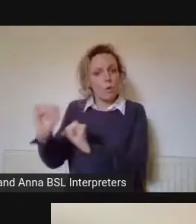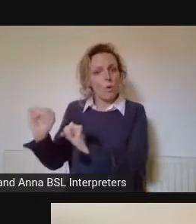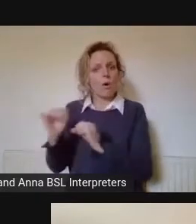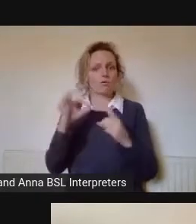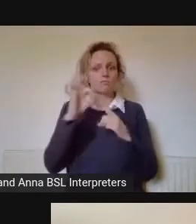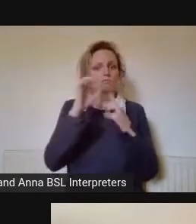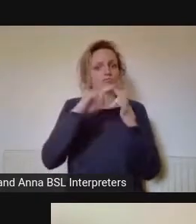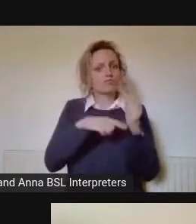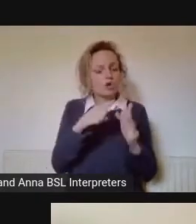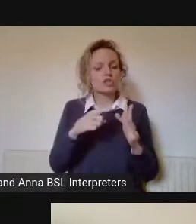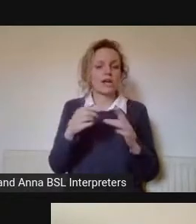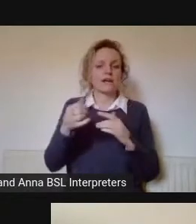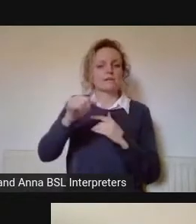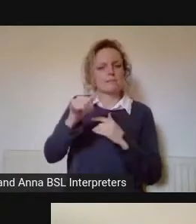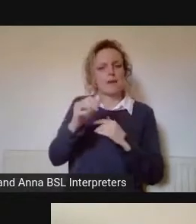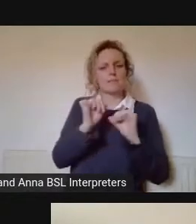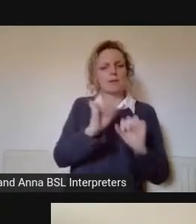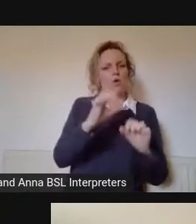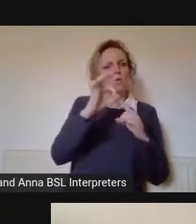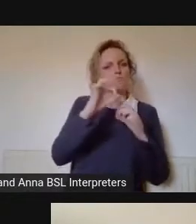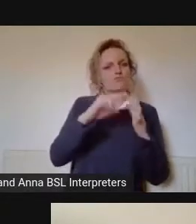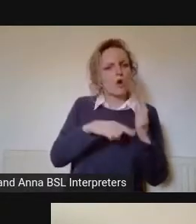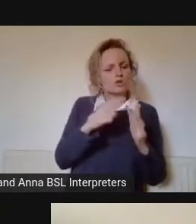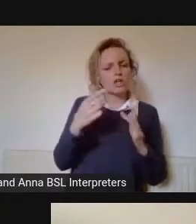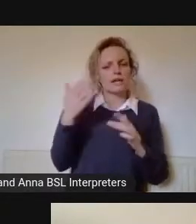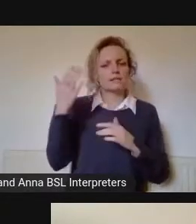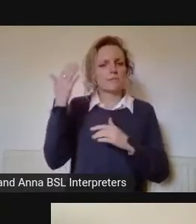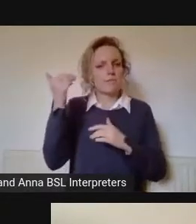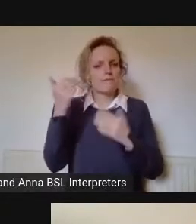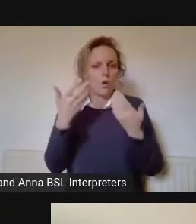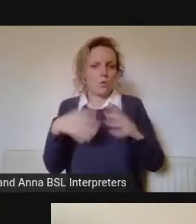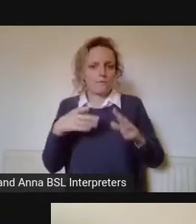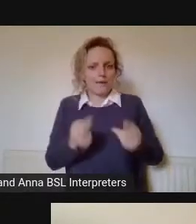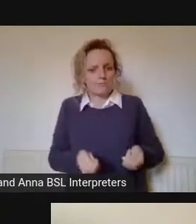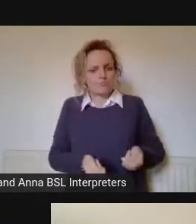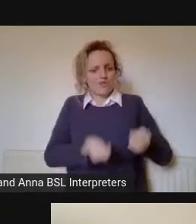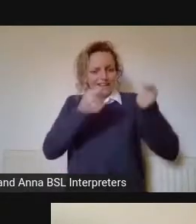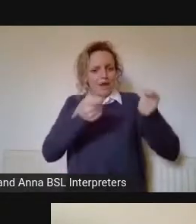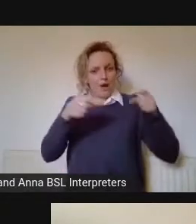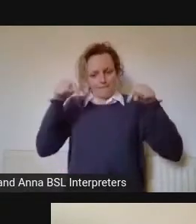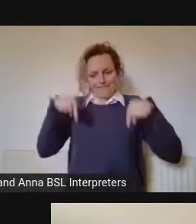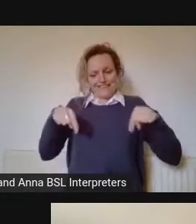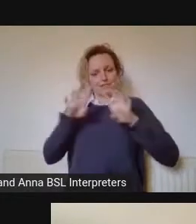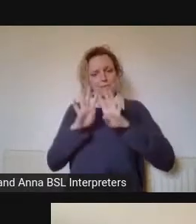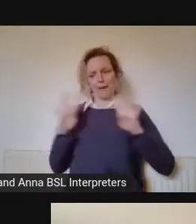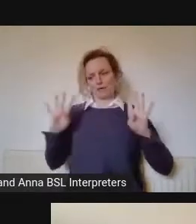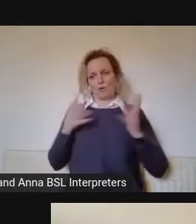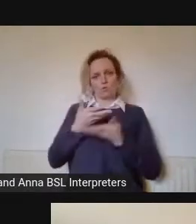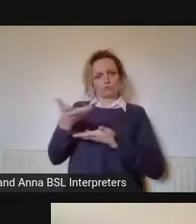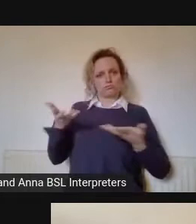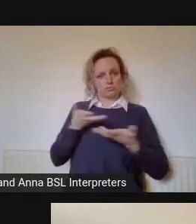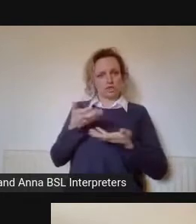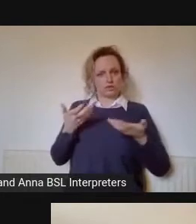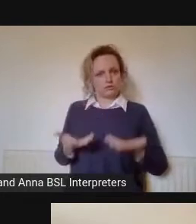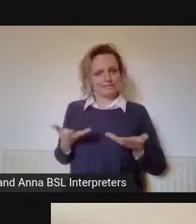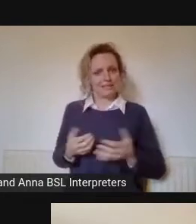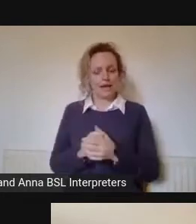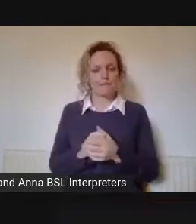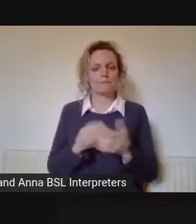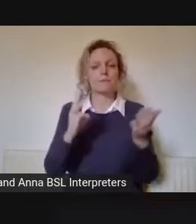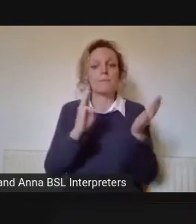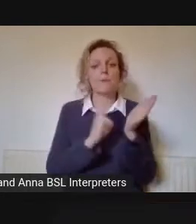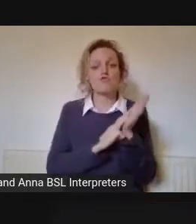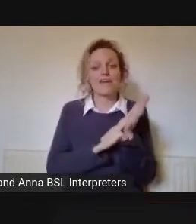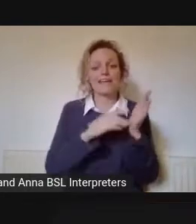that we were flagging in advance for this particular panel? Maria Isabella, would you like